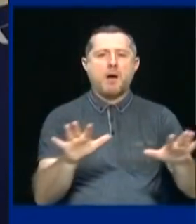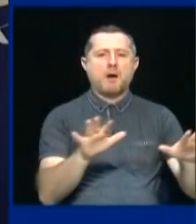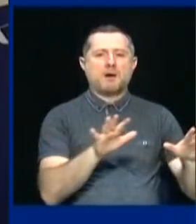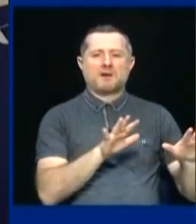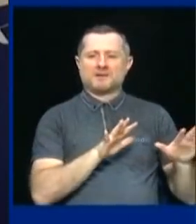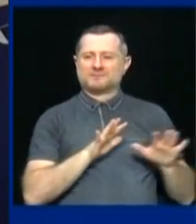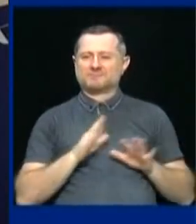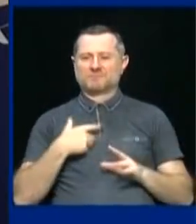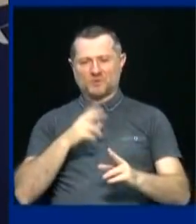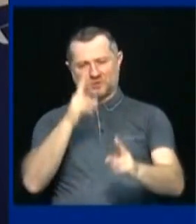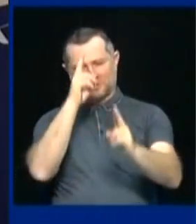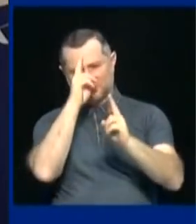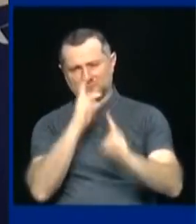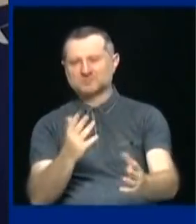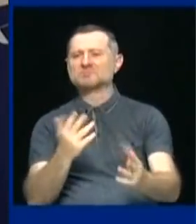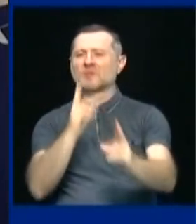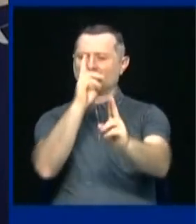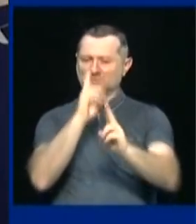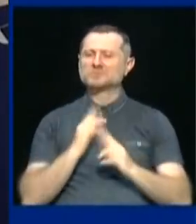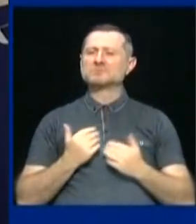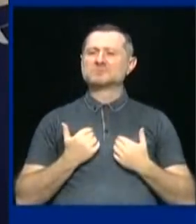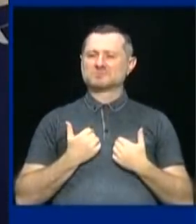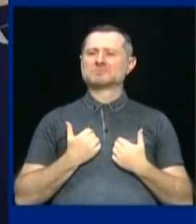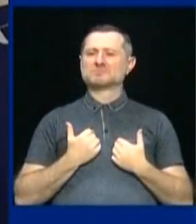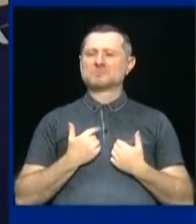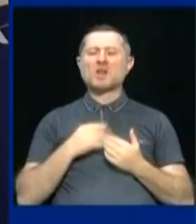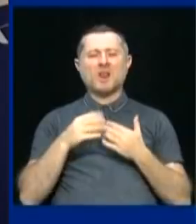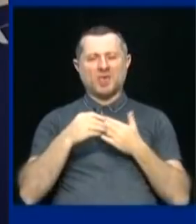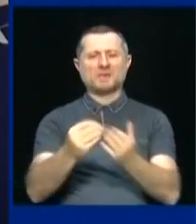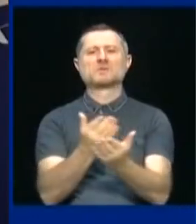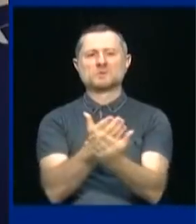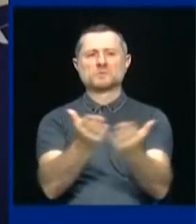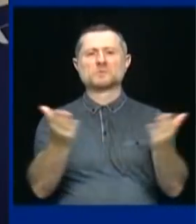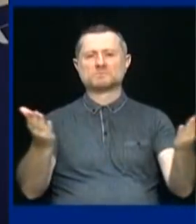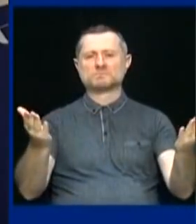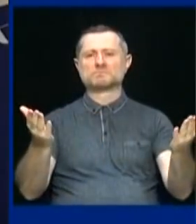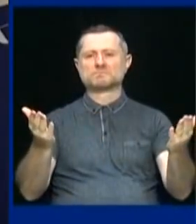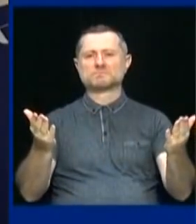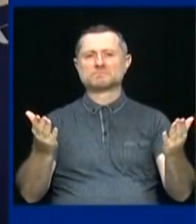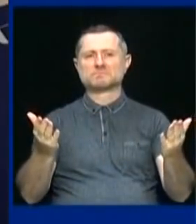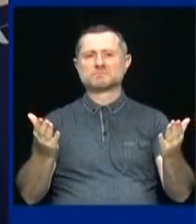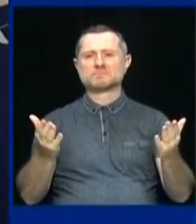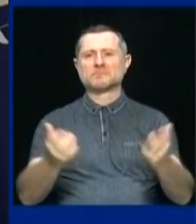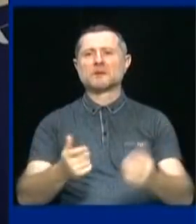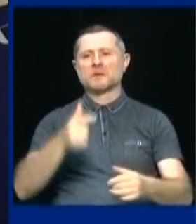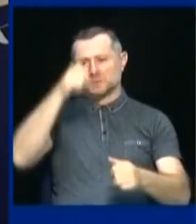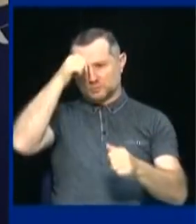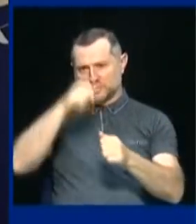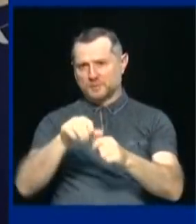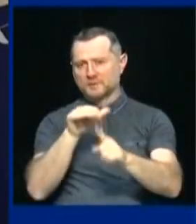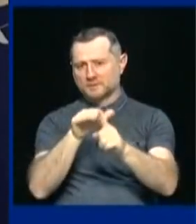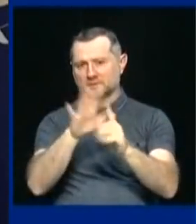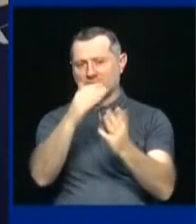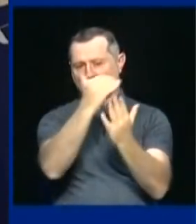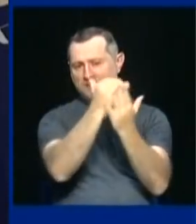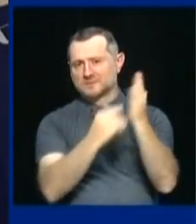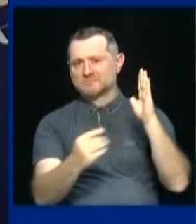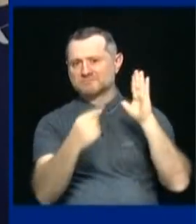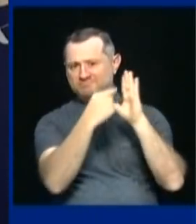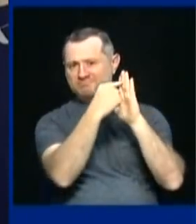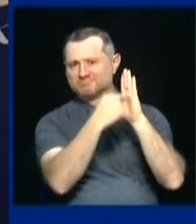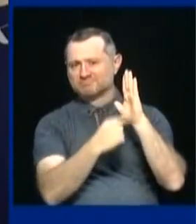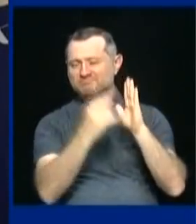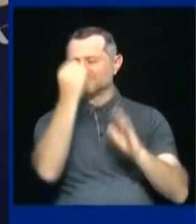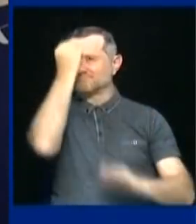lead. Please remember that lesson. Hold it dear and hold it up high for